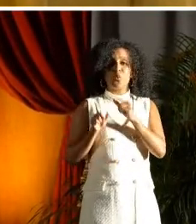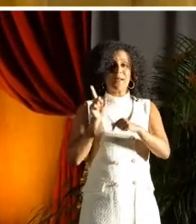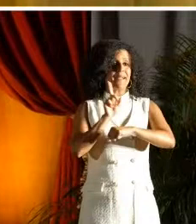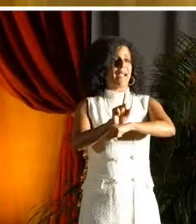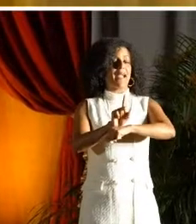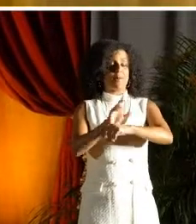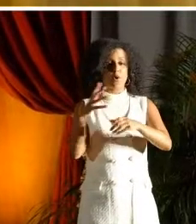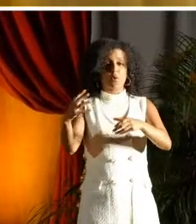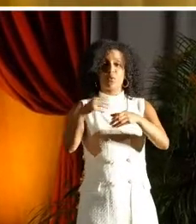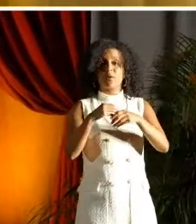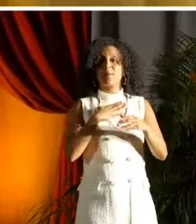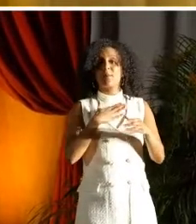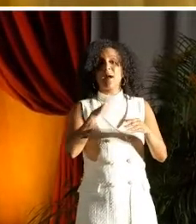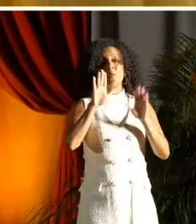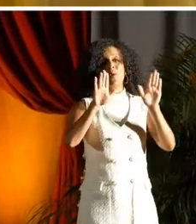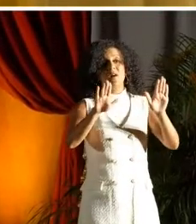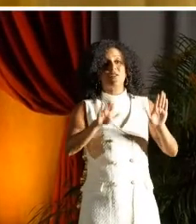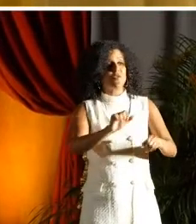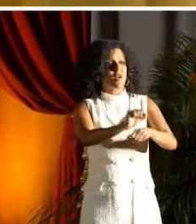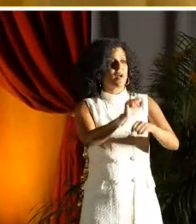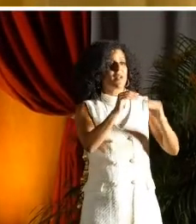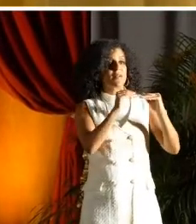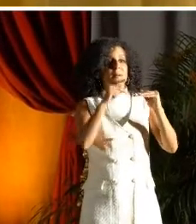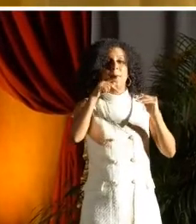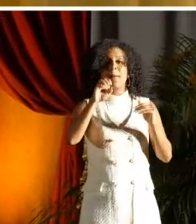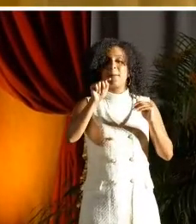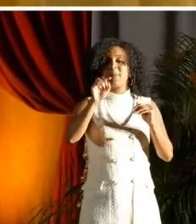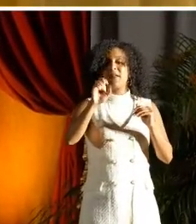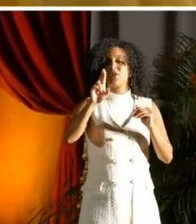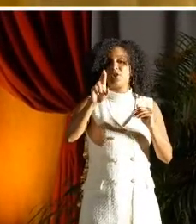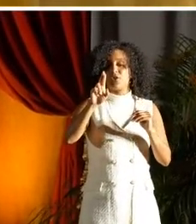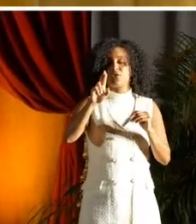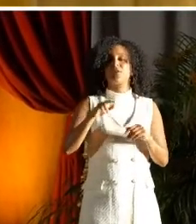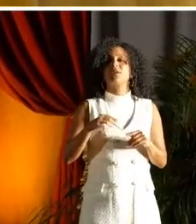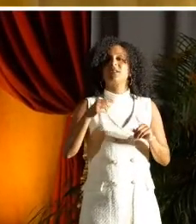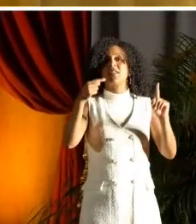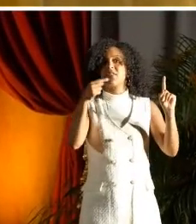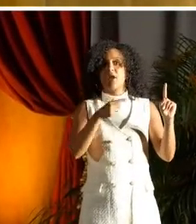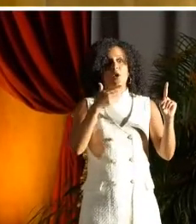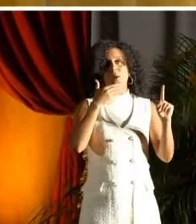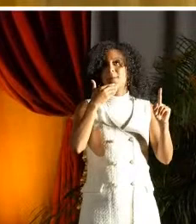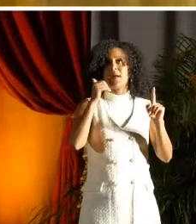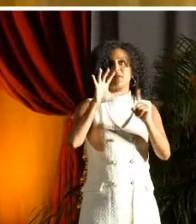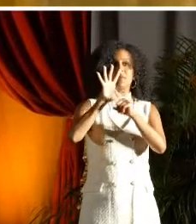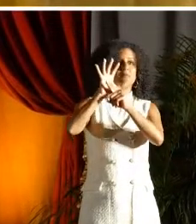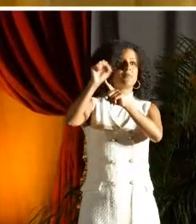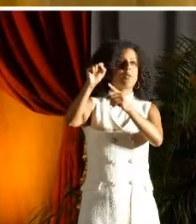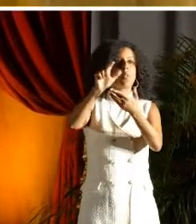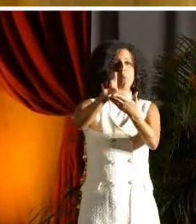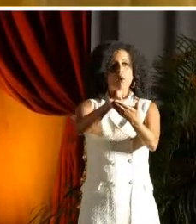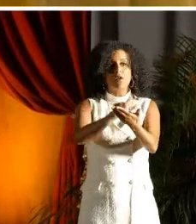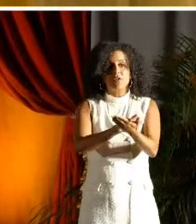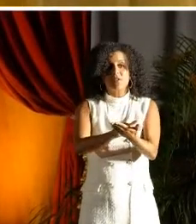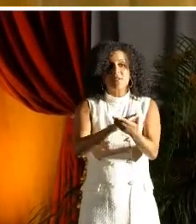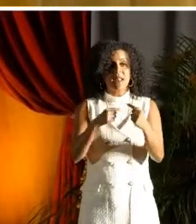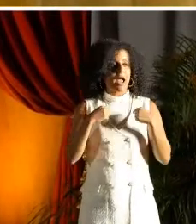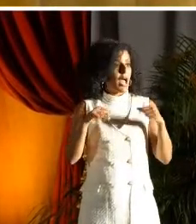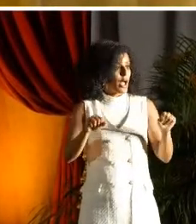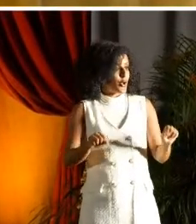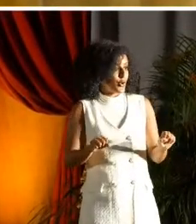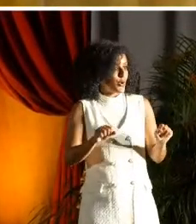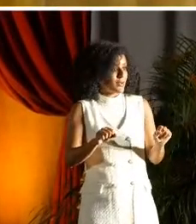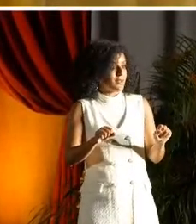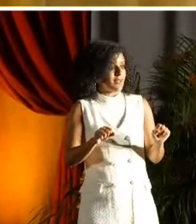Mississippi, including my wonderful colleague, Peter Edelman, they're way better lawyers than I could ever be. They